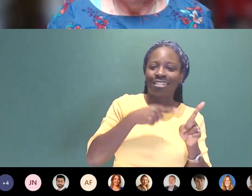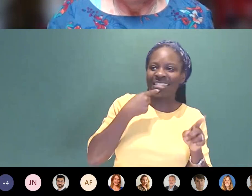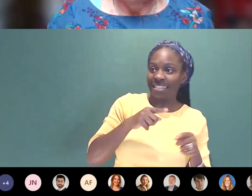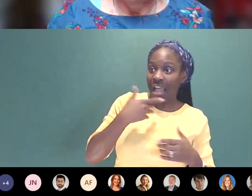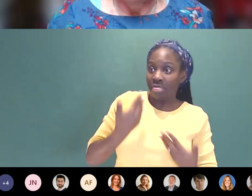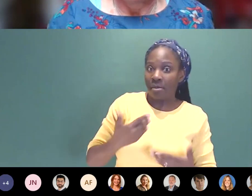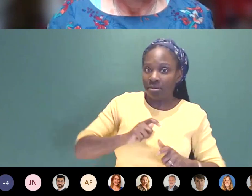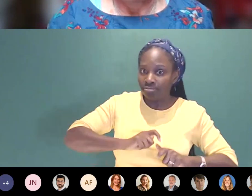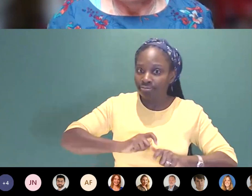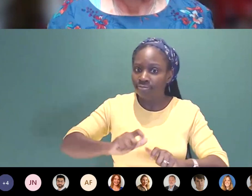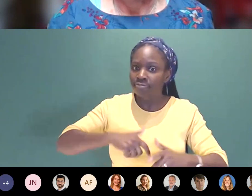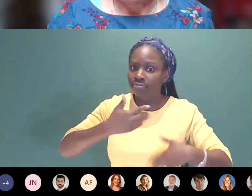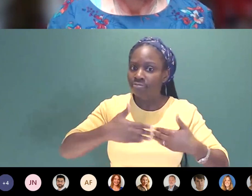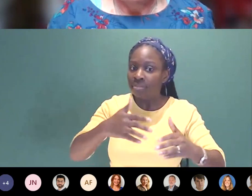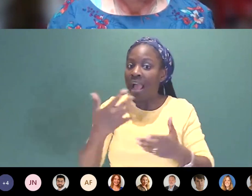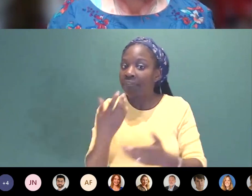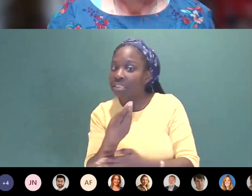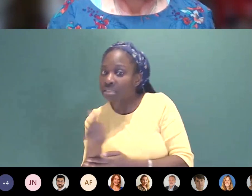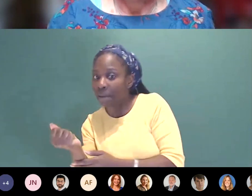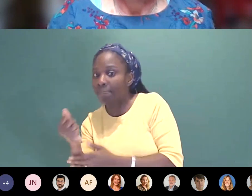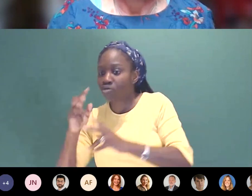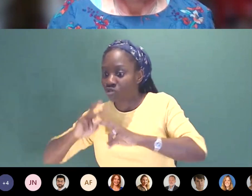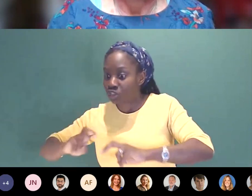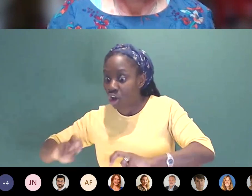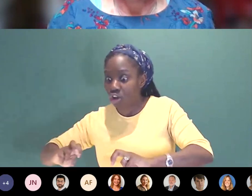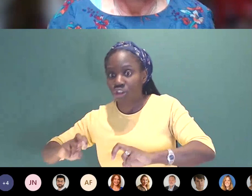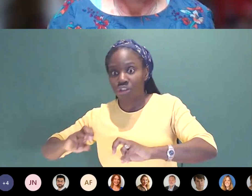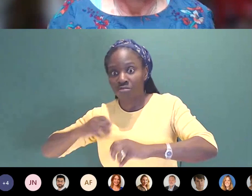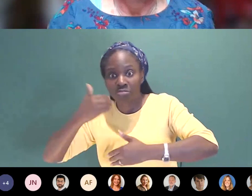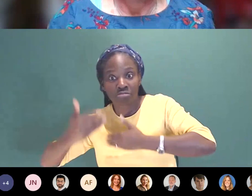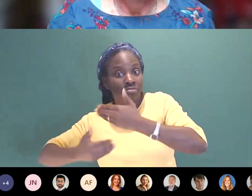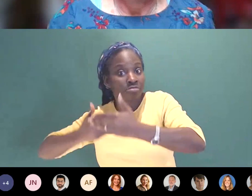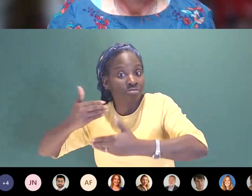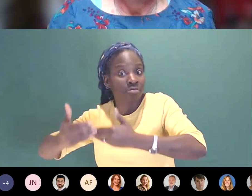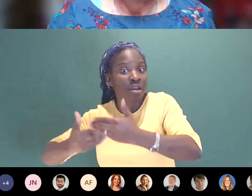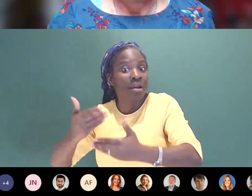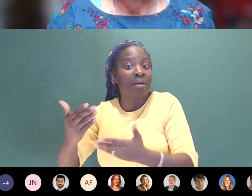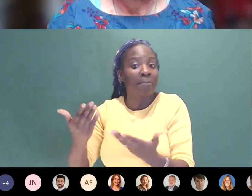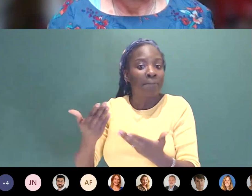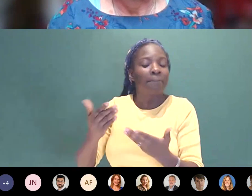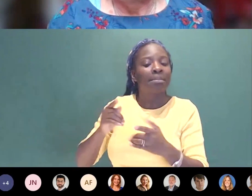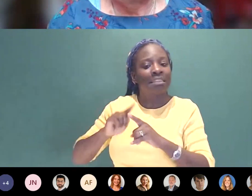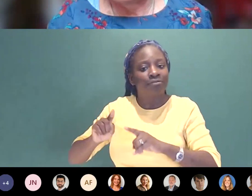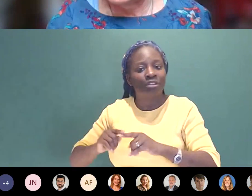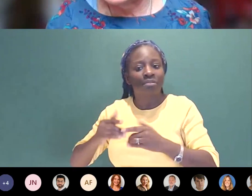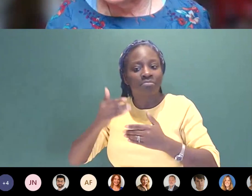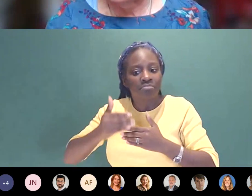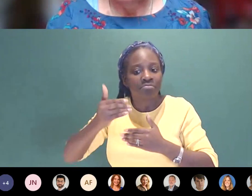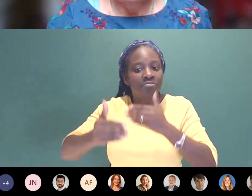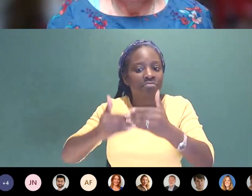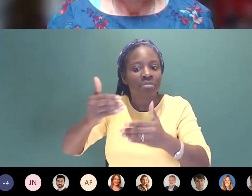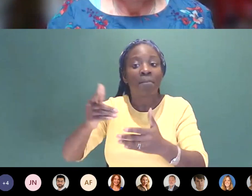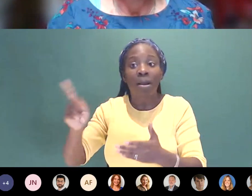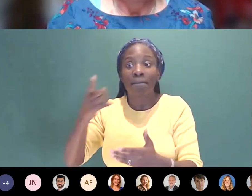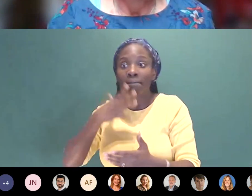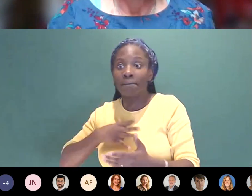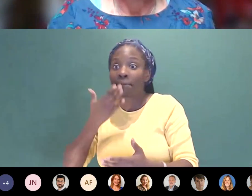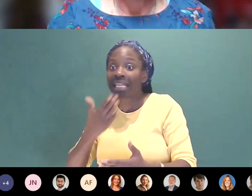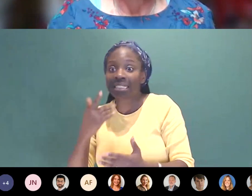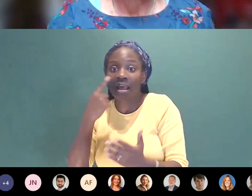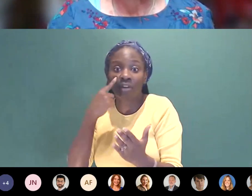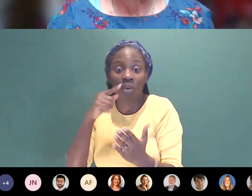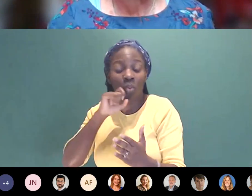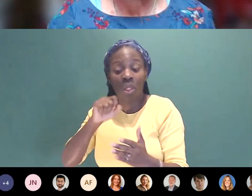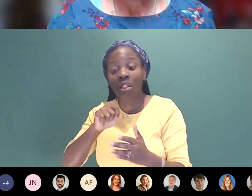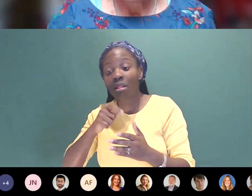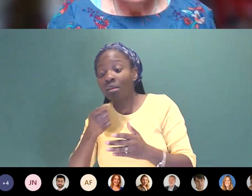research outputs in the pipeline which are at various stages, but please do keep an eye out for those, because they'll be coming out in the next few